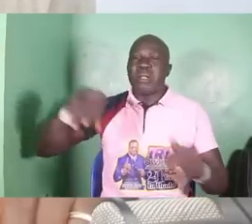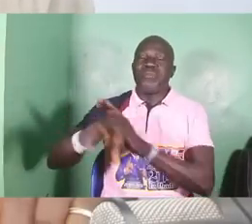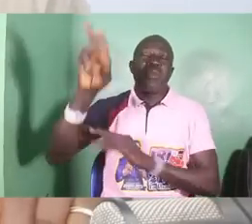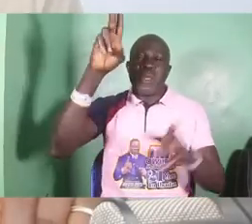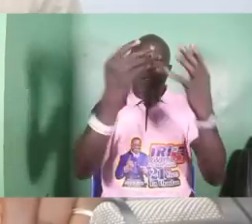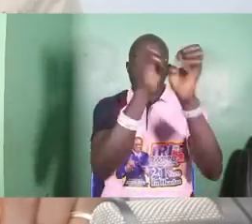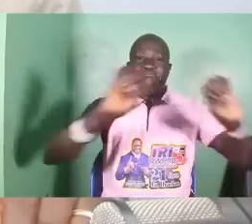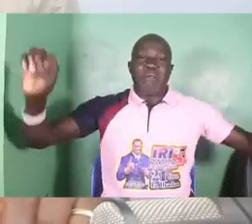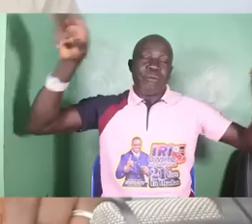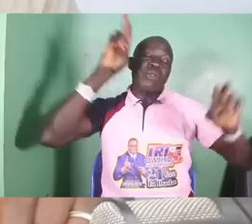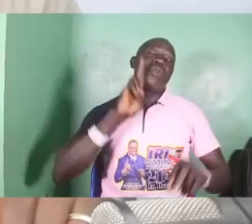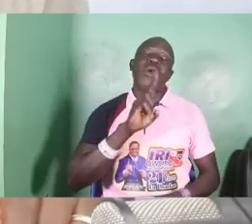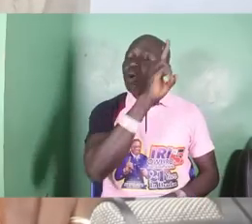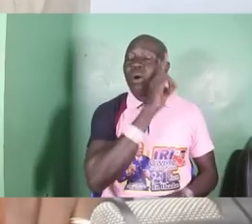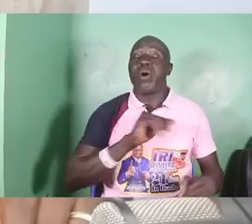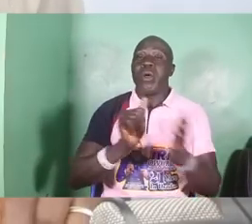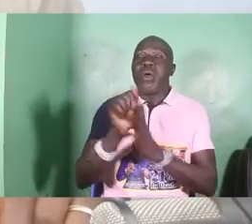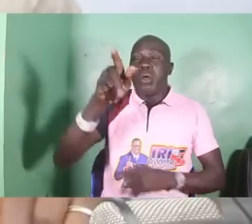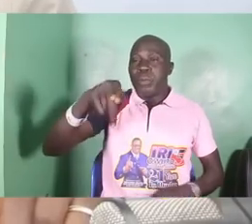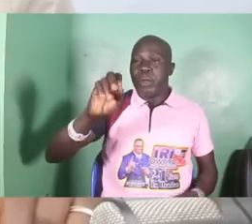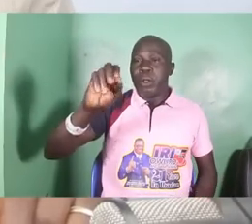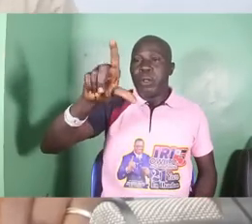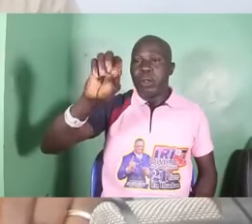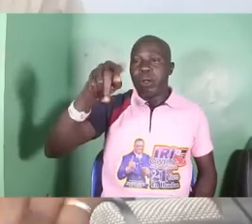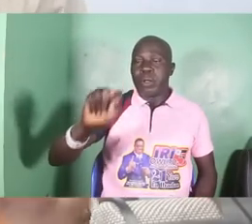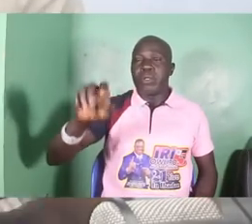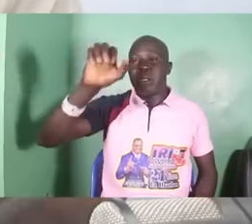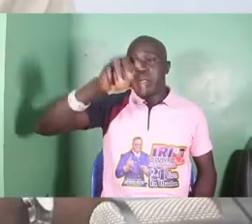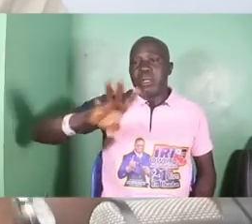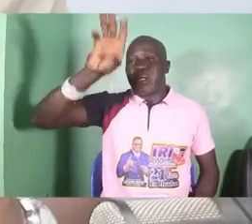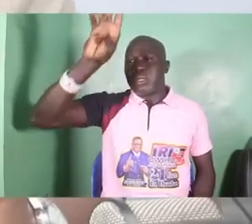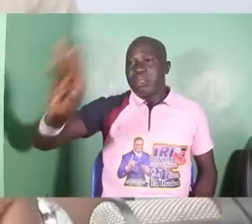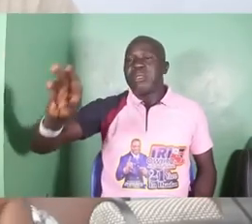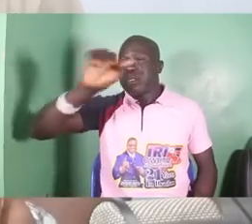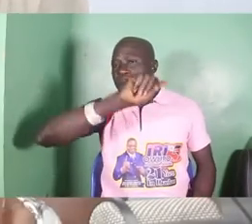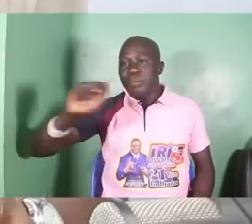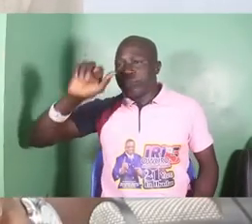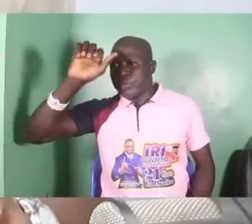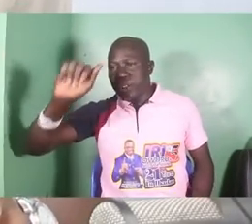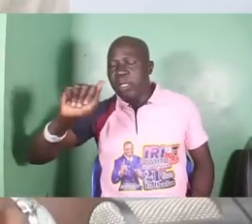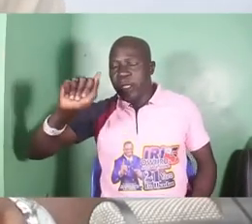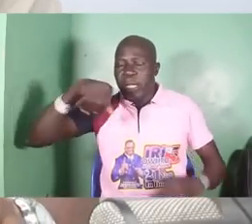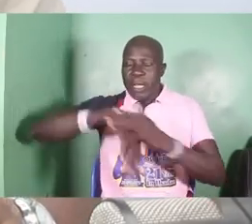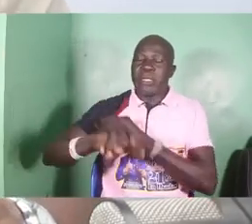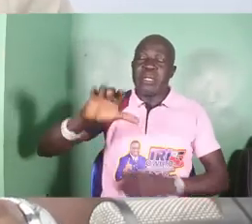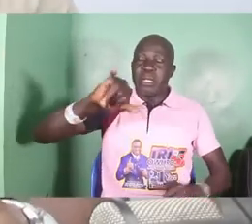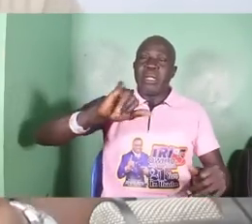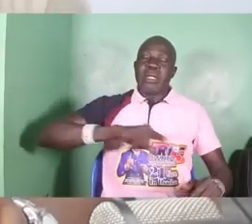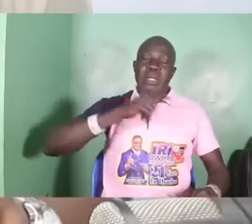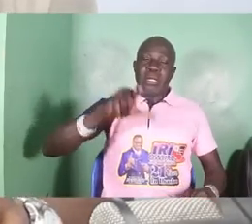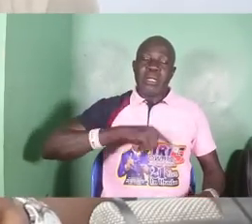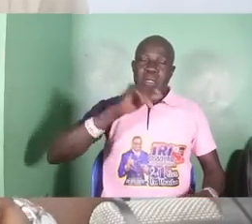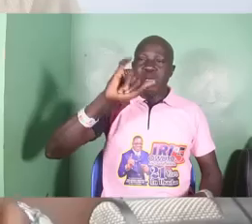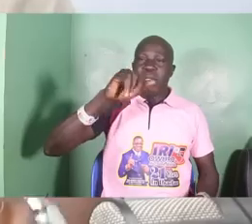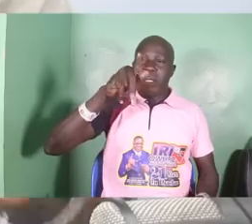event hall. Plot 6A. Plot 6A. Latif Jakande Road. Latif Jakande Road. Agidigbe bus stop. Agidigbe bus stop. Ni Kenya. In Kenya. Ibe